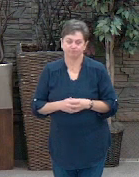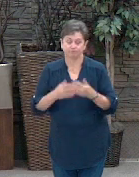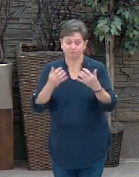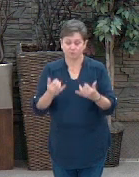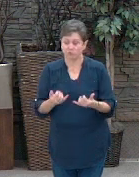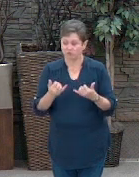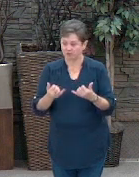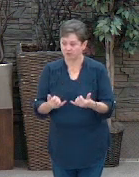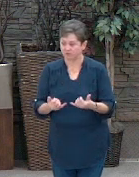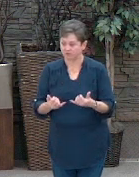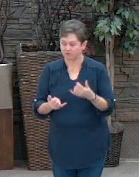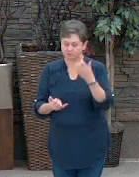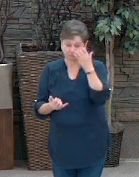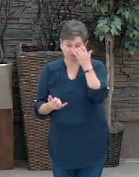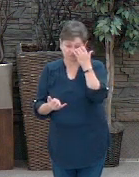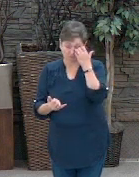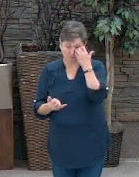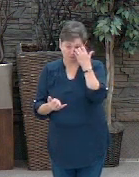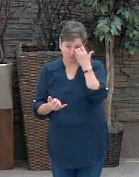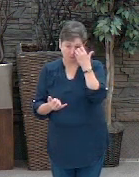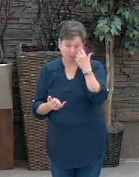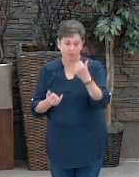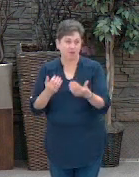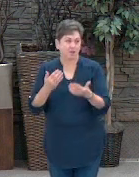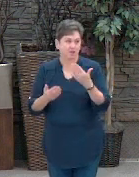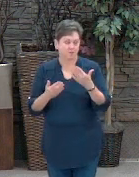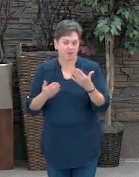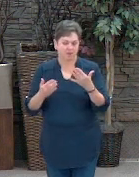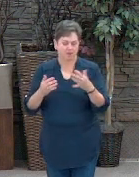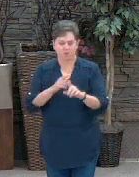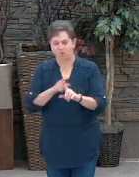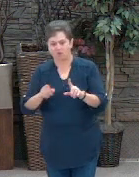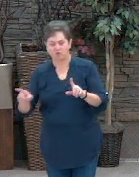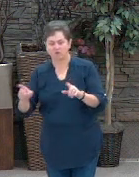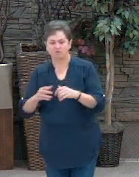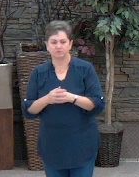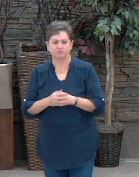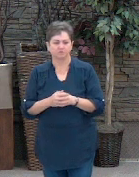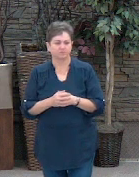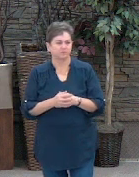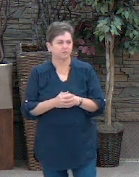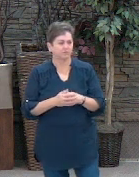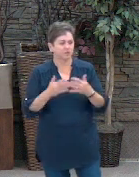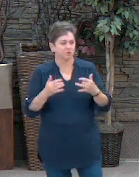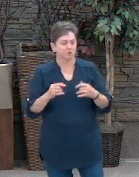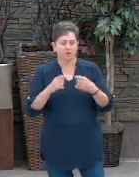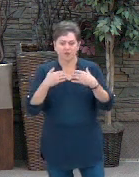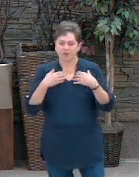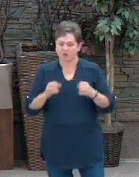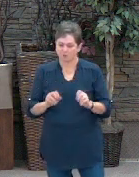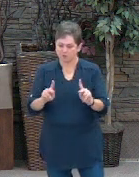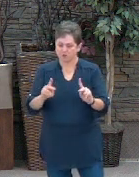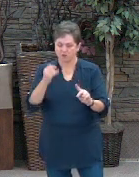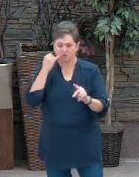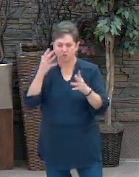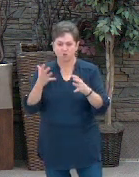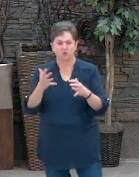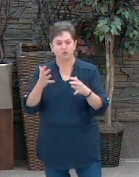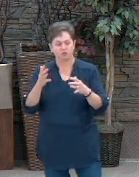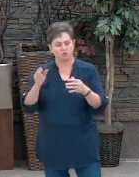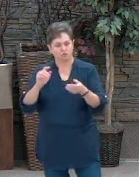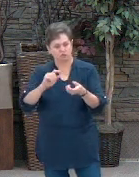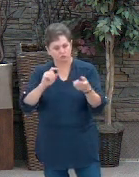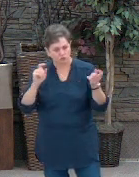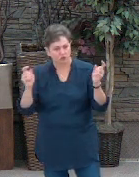Today, maybe you've been way off track. And we give an opportunity, if you're wanting to turn your life,